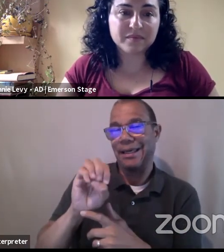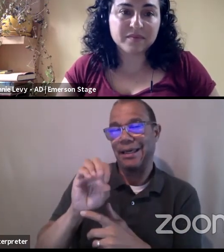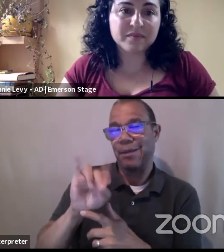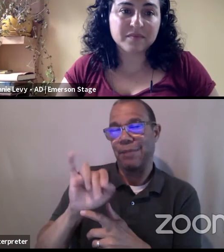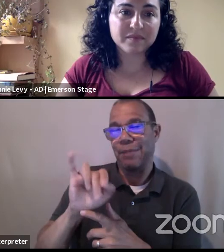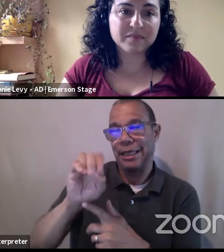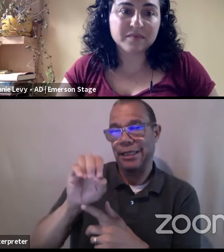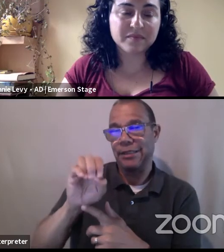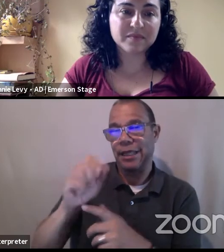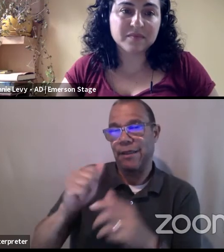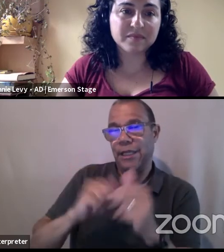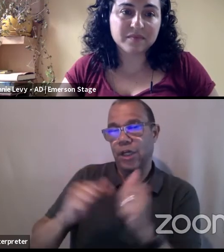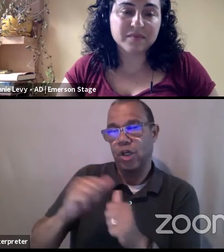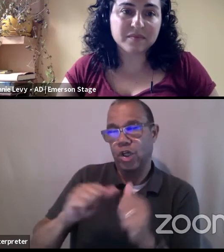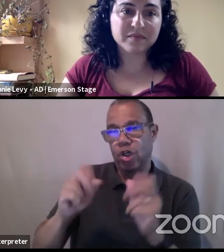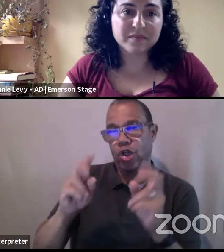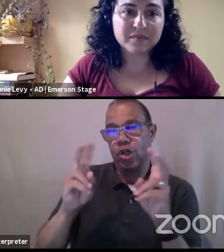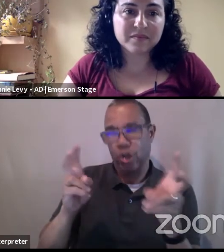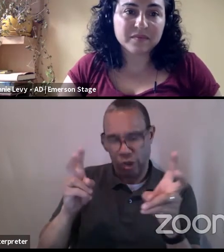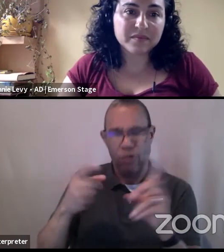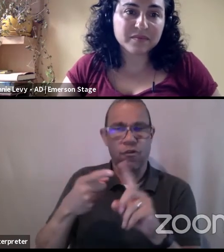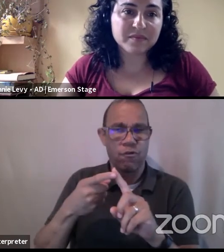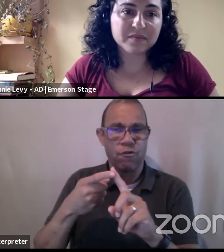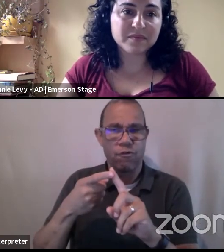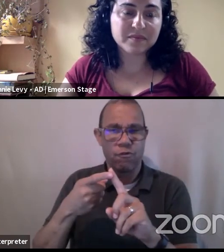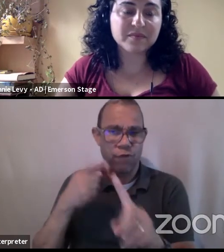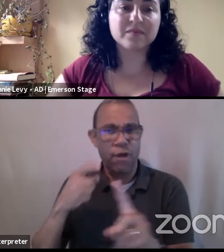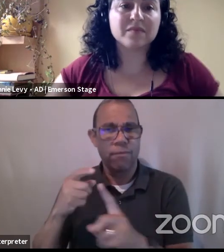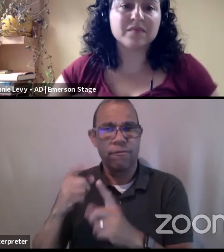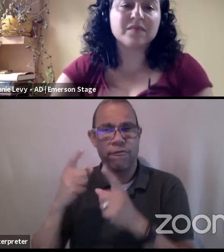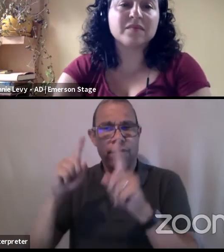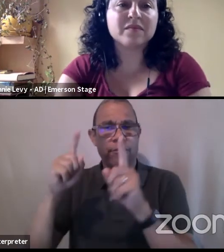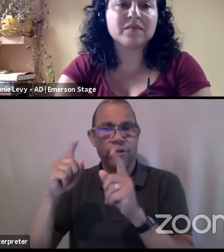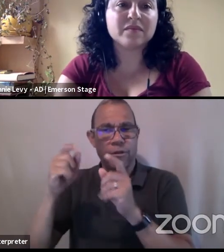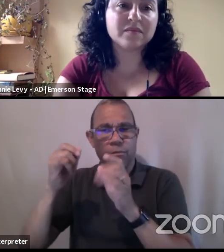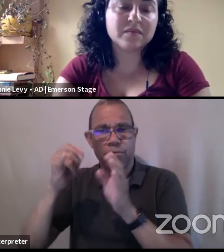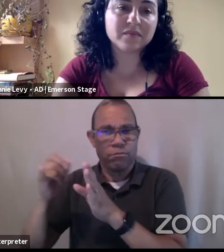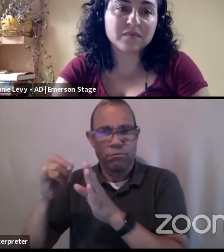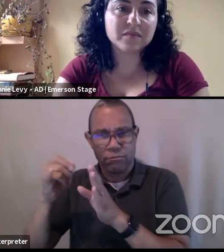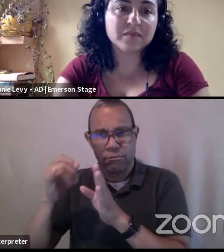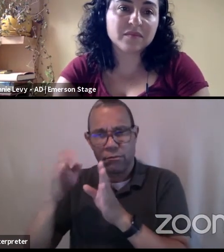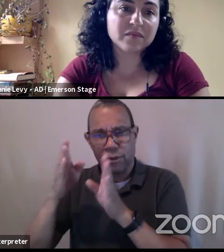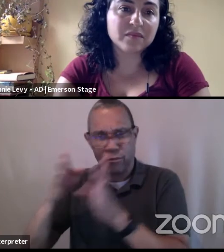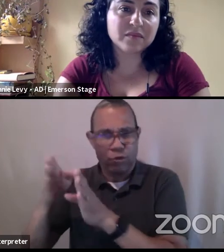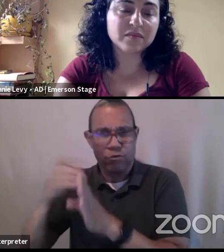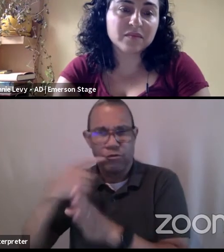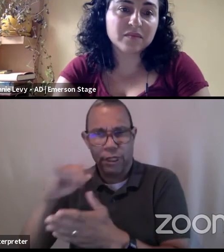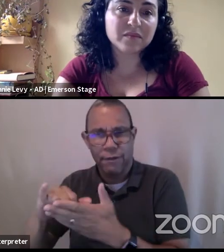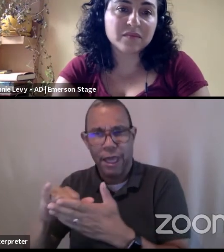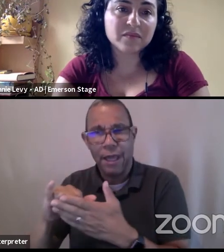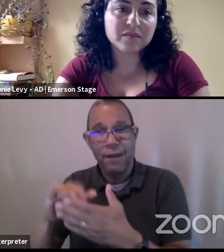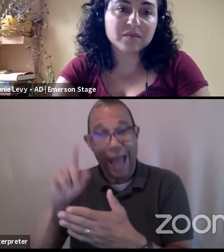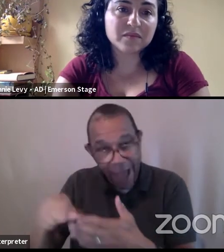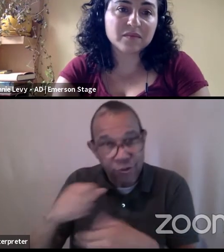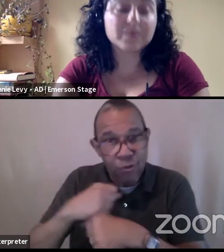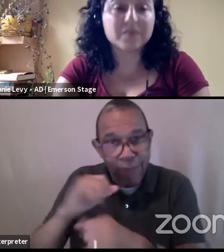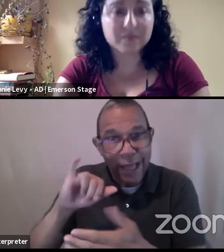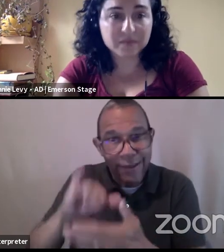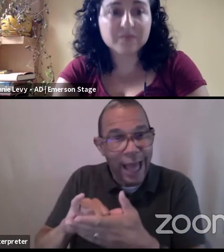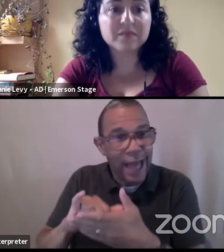We have to make it work. And my version, my answers are Waiting for